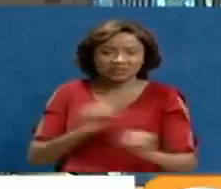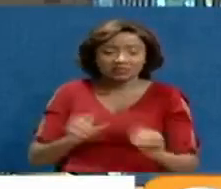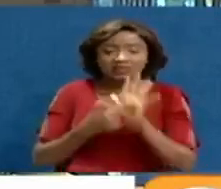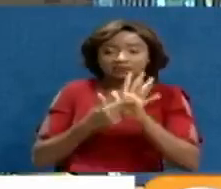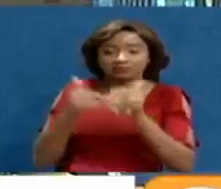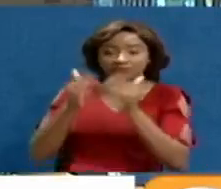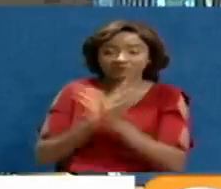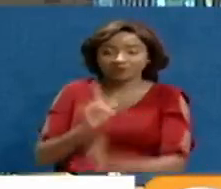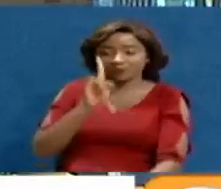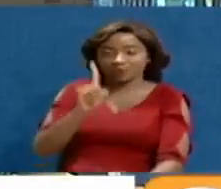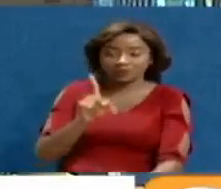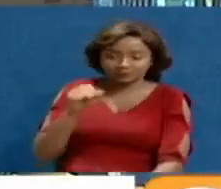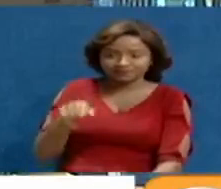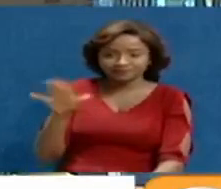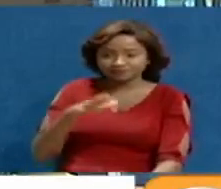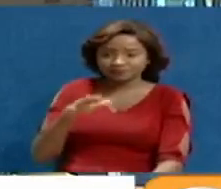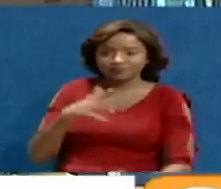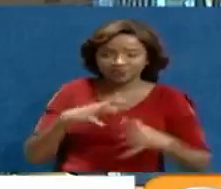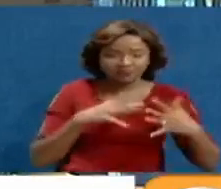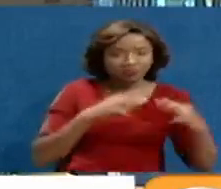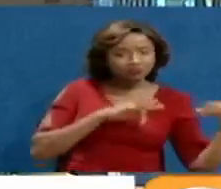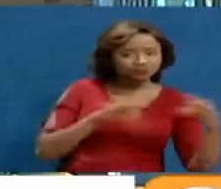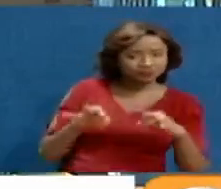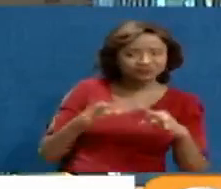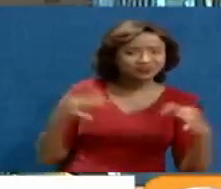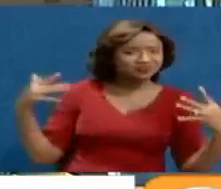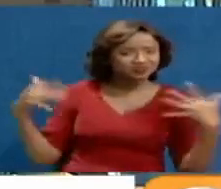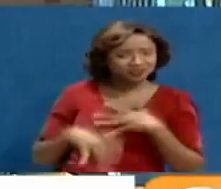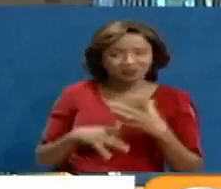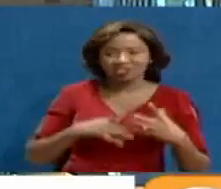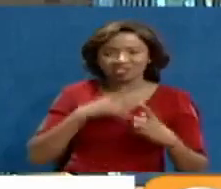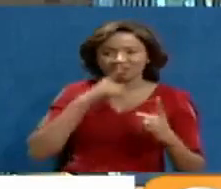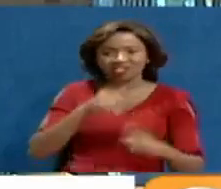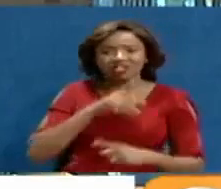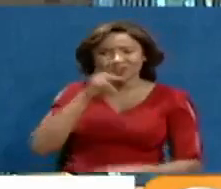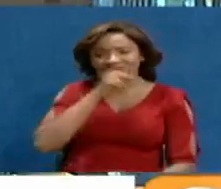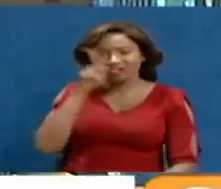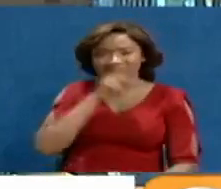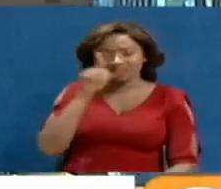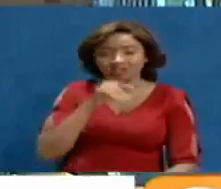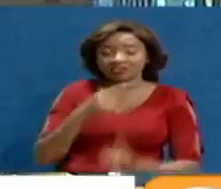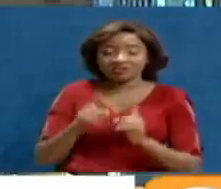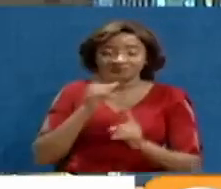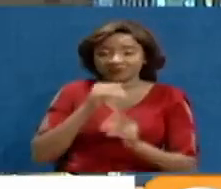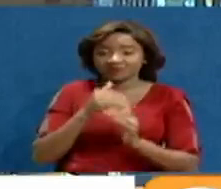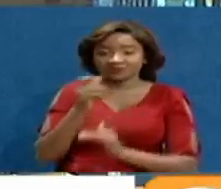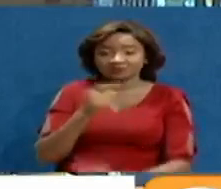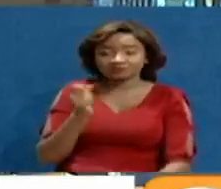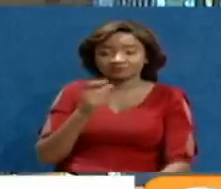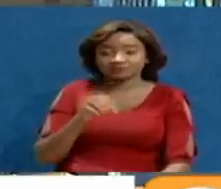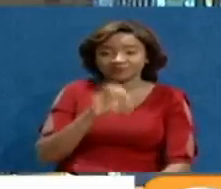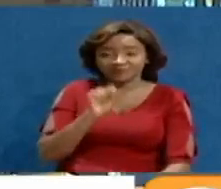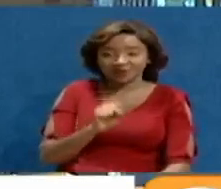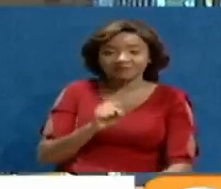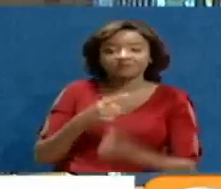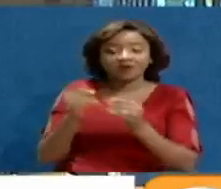shallow grave sparked public outcry from Kenyans of all cultural and religious backgrounds. But months later, the family of the late Kenya Ports